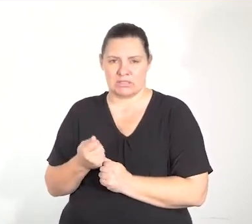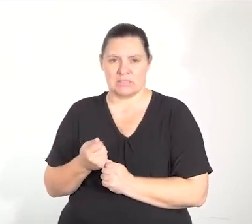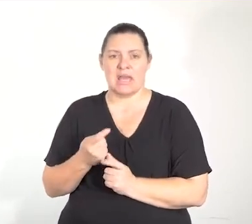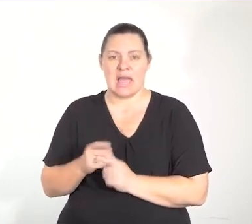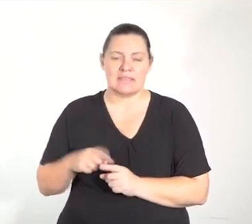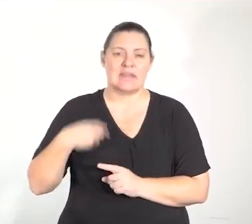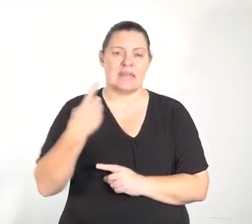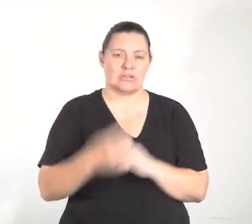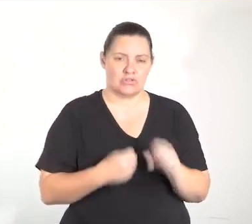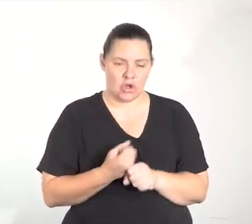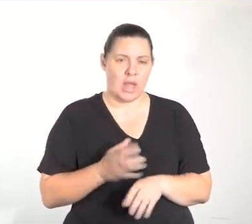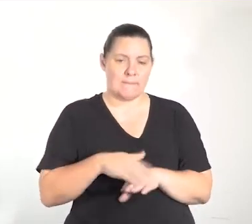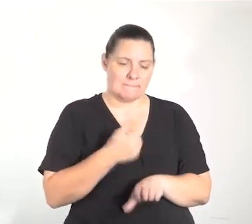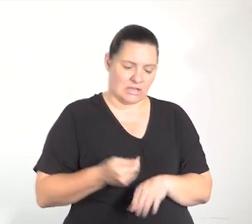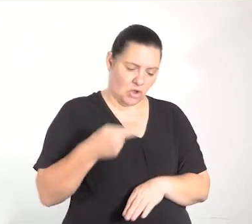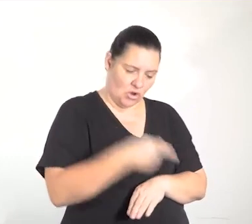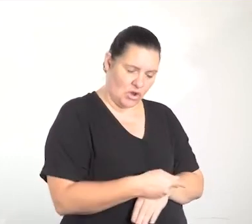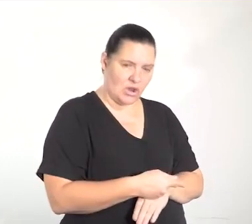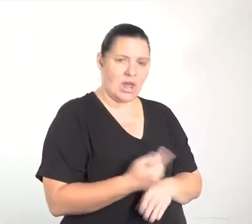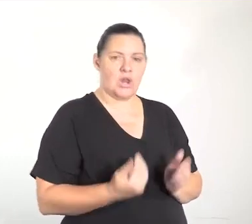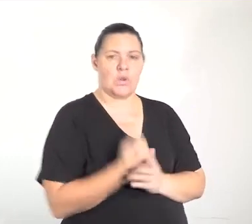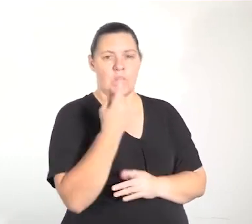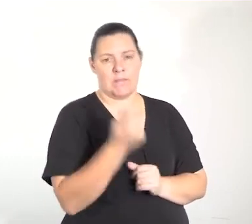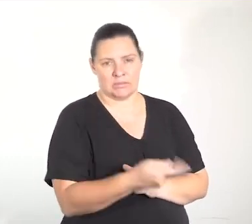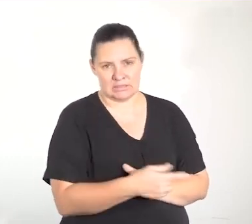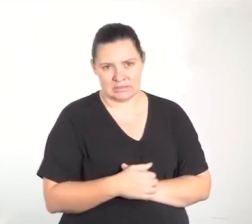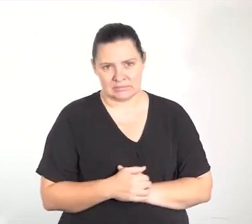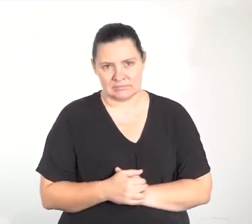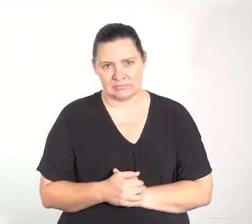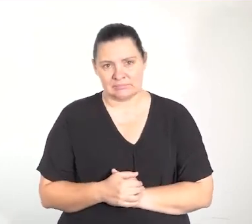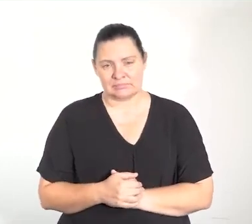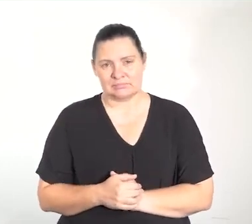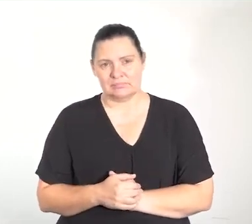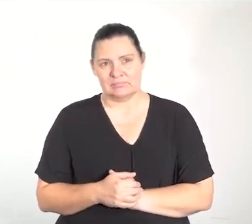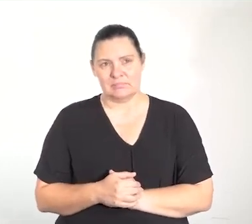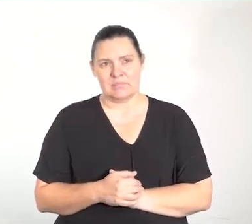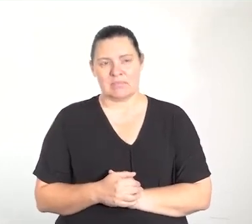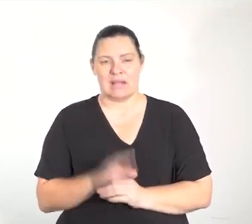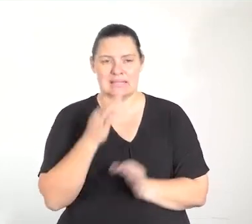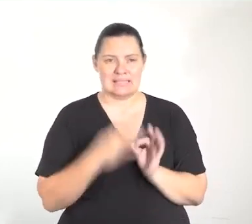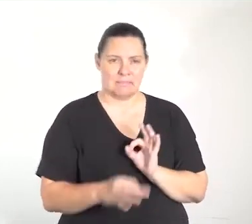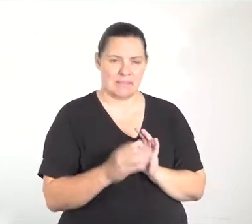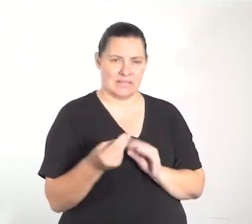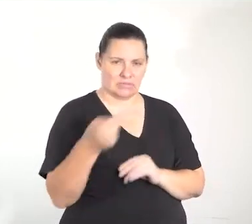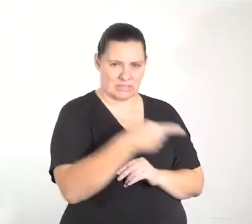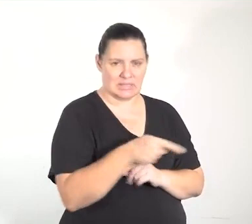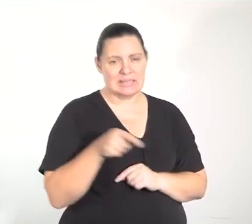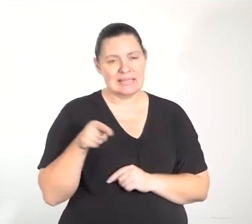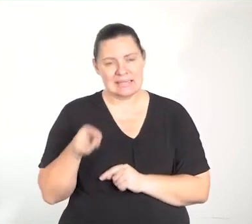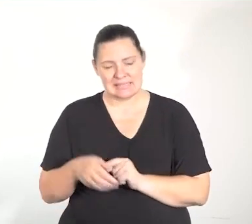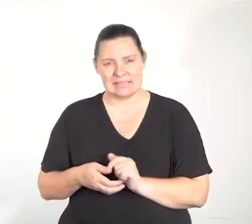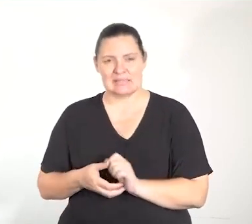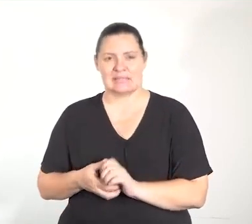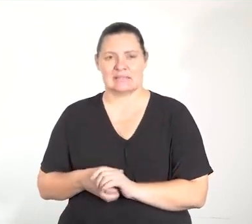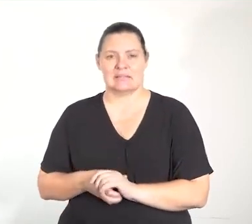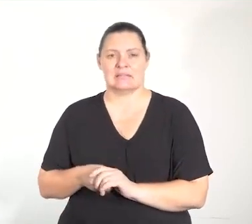the interest for the following year calculated from the new amount. So this means that unlike the simple interest, this interest